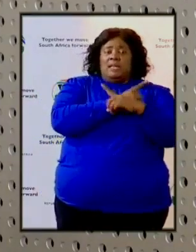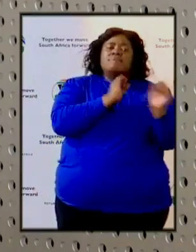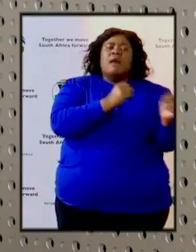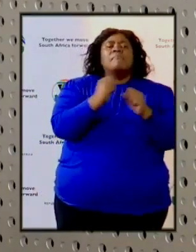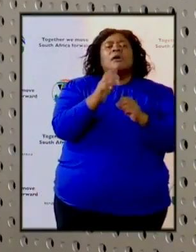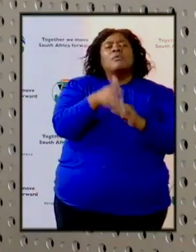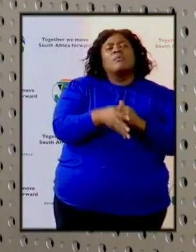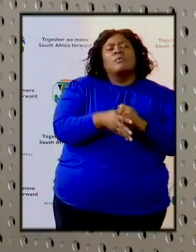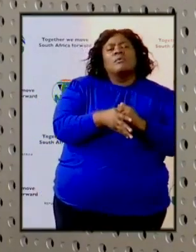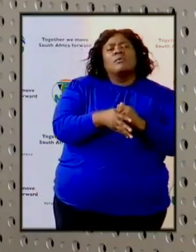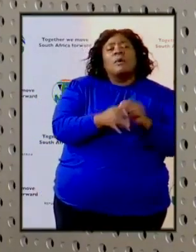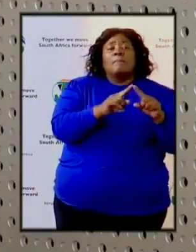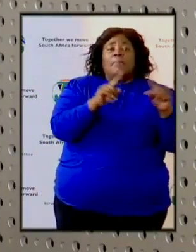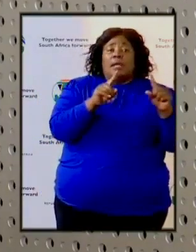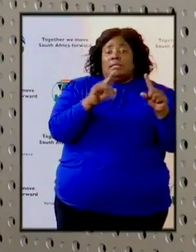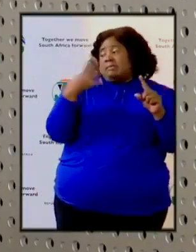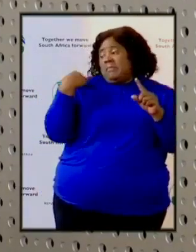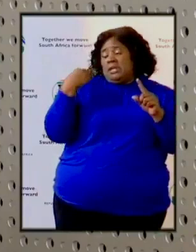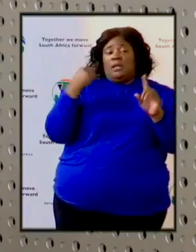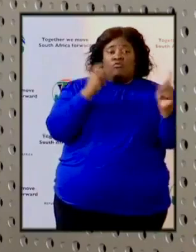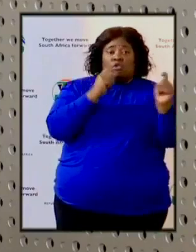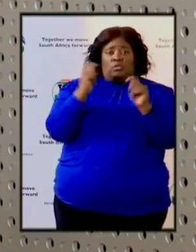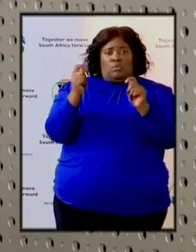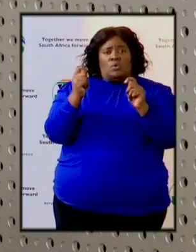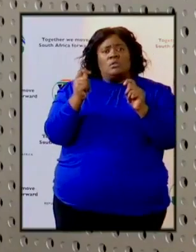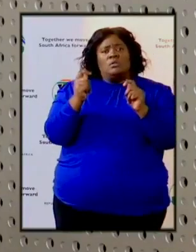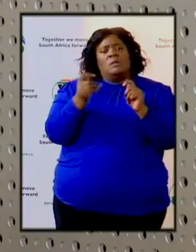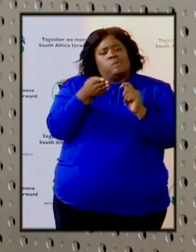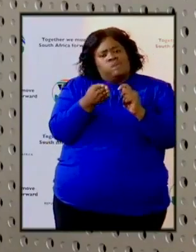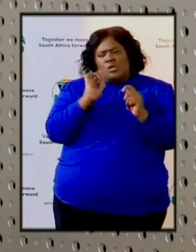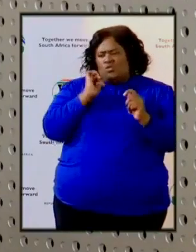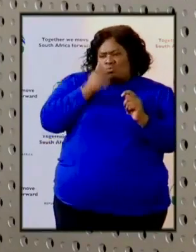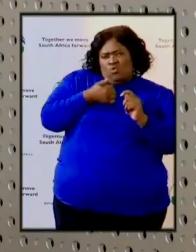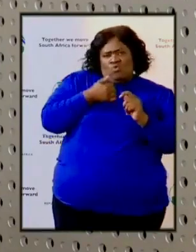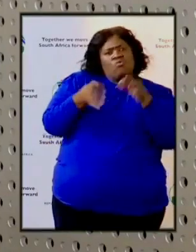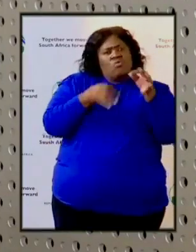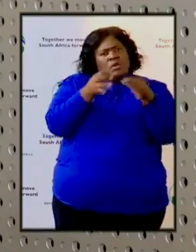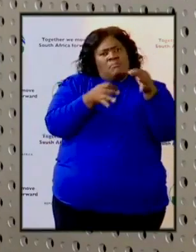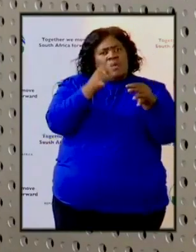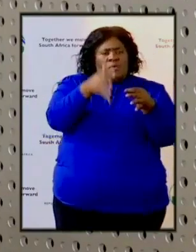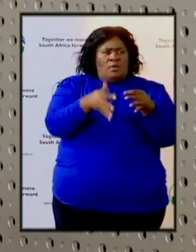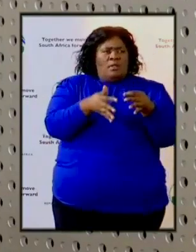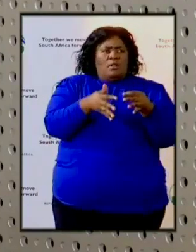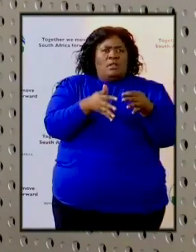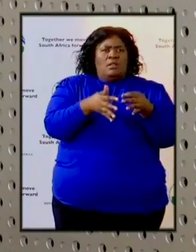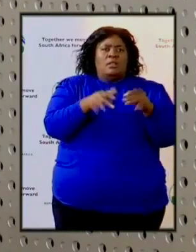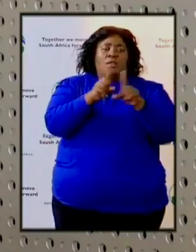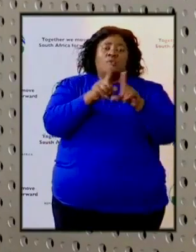but the Minister of Transport, as we said, will be there tomorrow, and masks will be